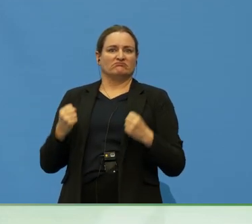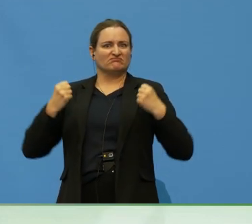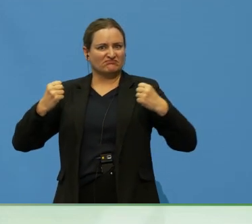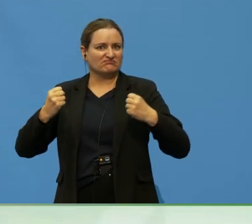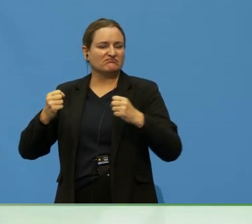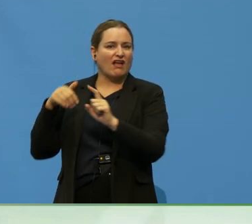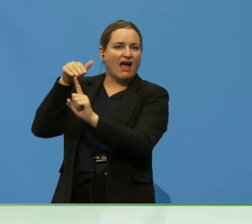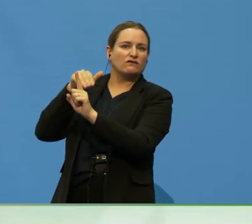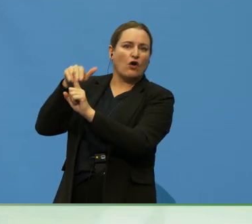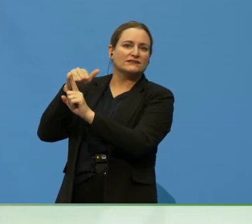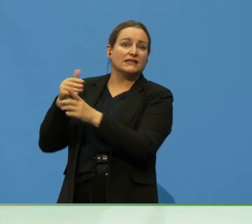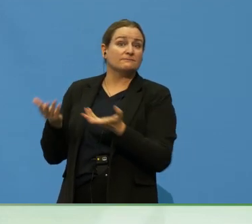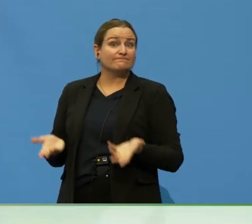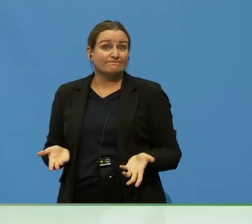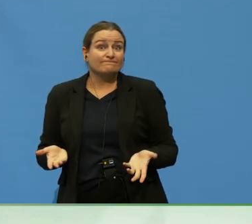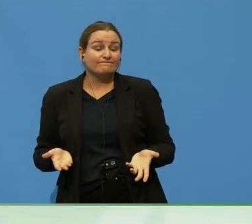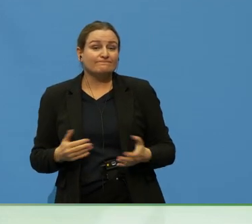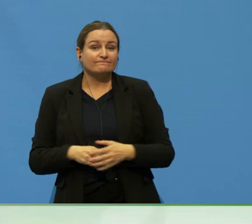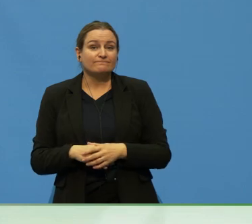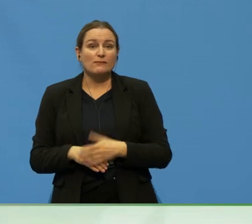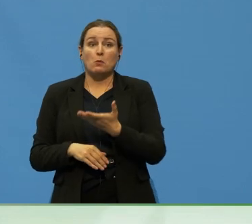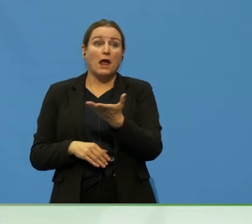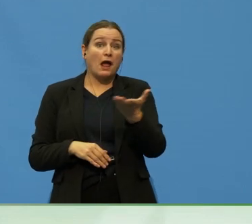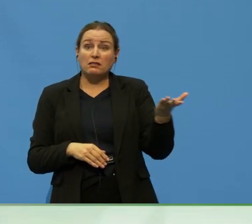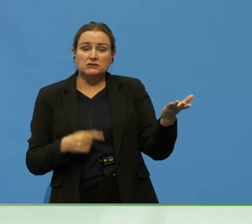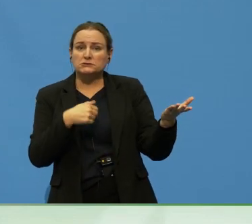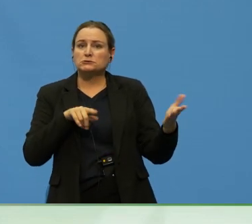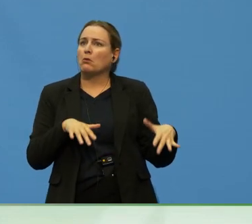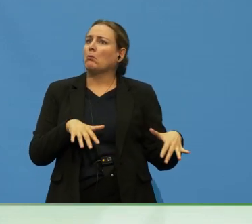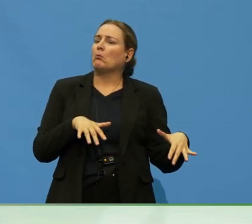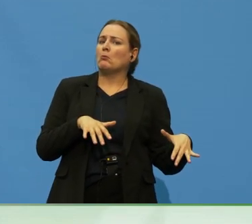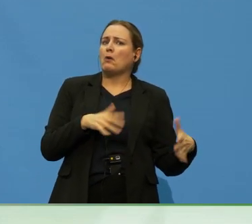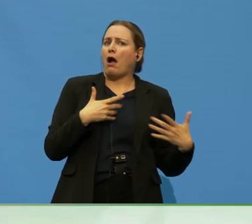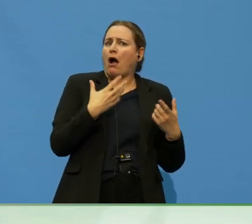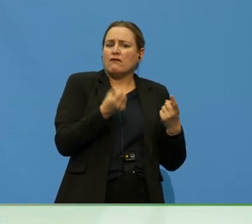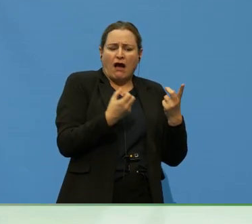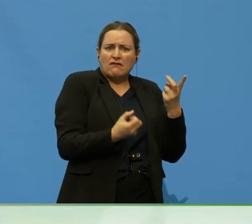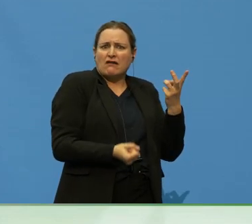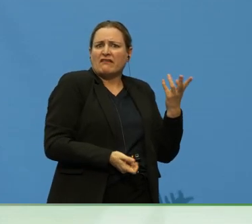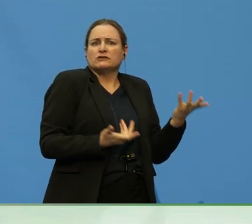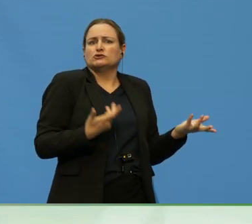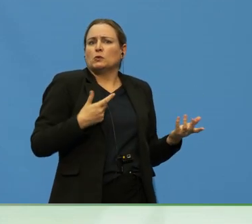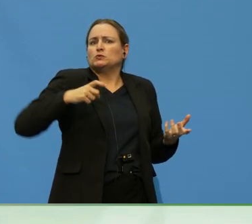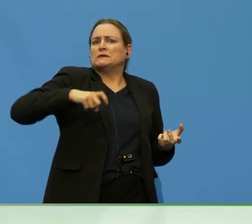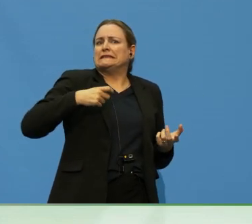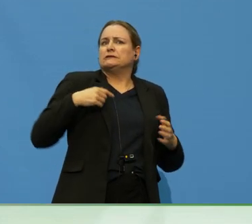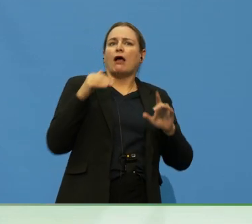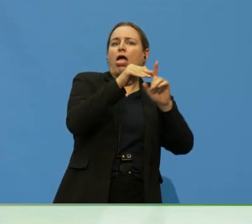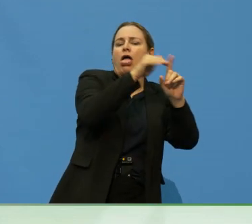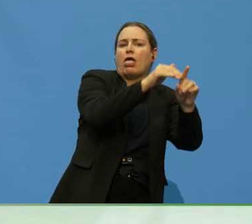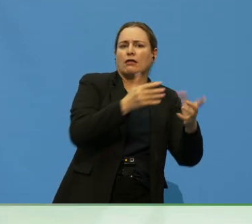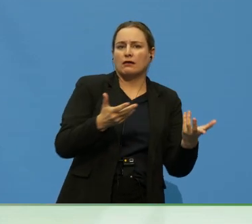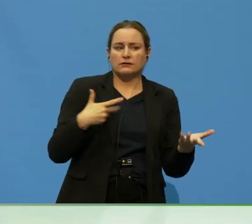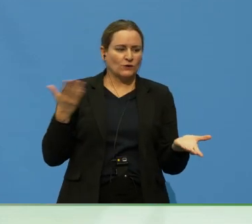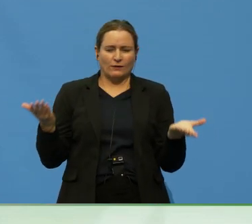other aspects of the CRPD that people are today and have been since the CRPD, and even before the CRPD, have been advocating